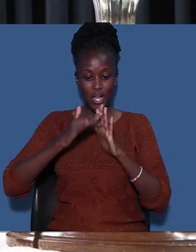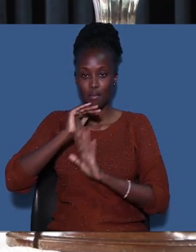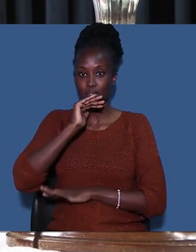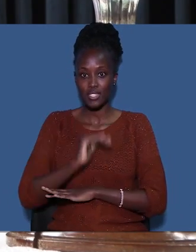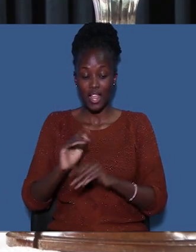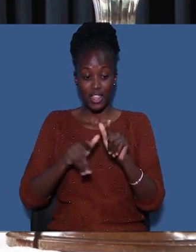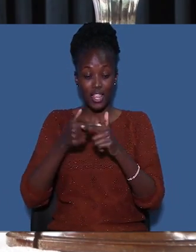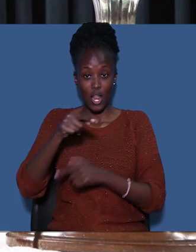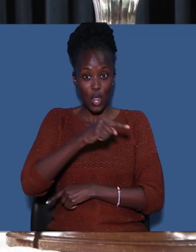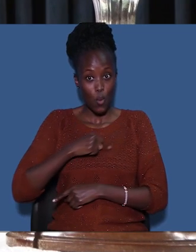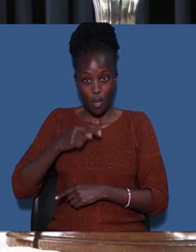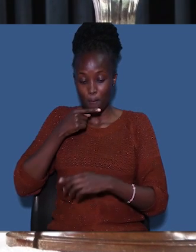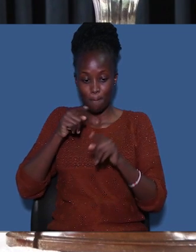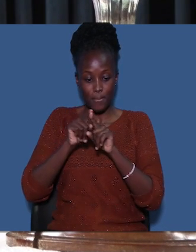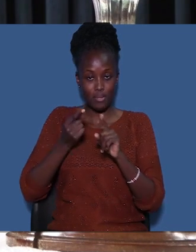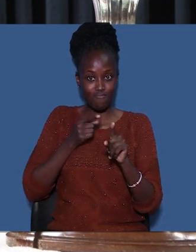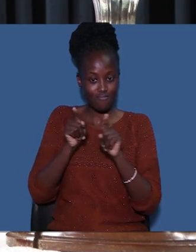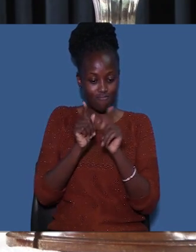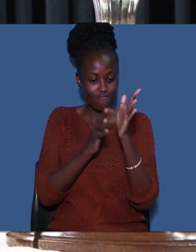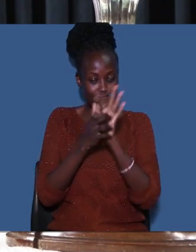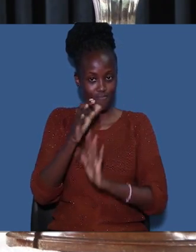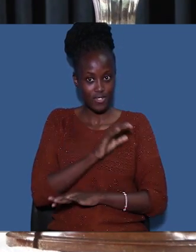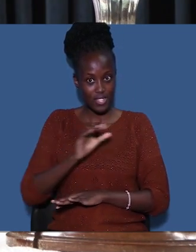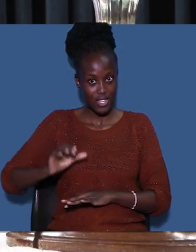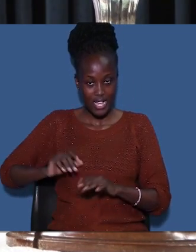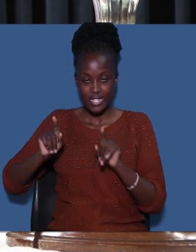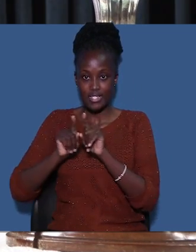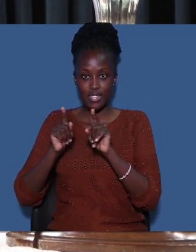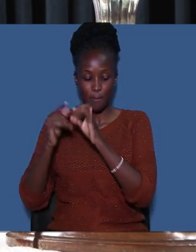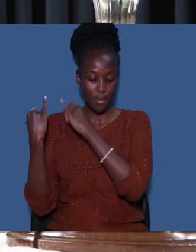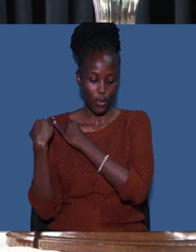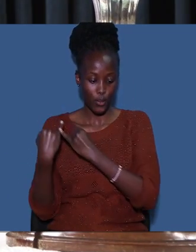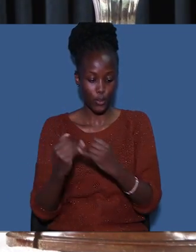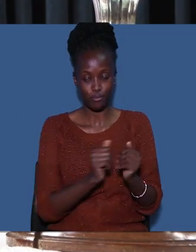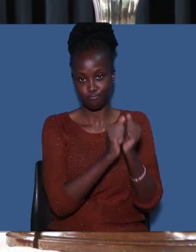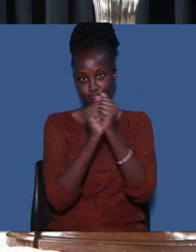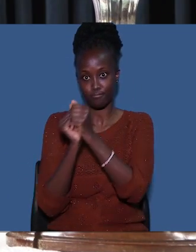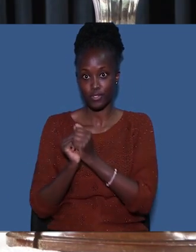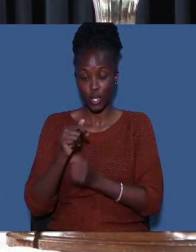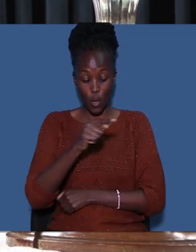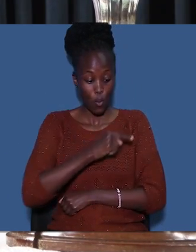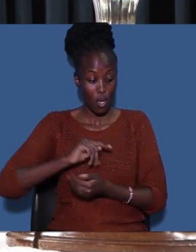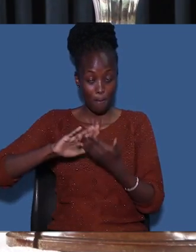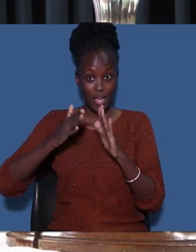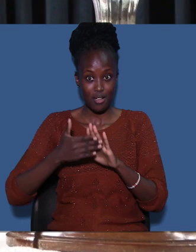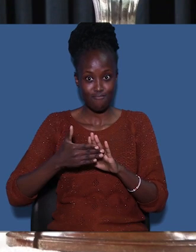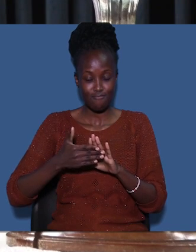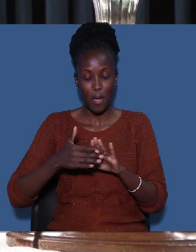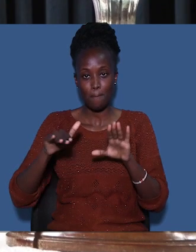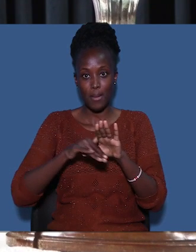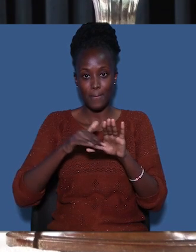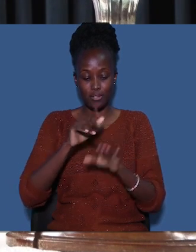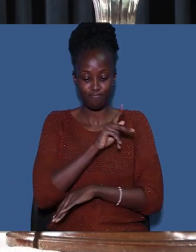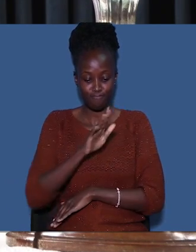Jesus Christ and co-heirs of God with him. We become citizens of his kingdom. With the death of